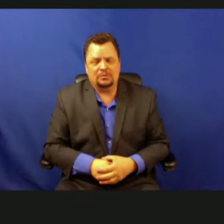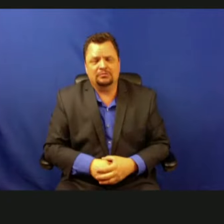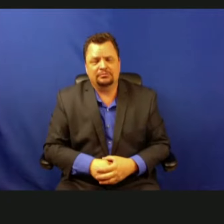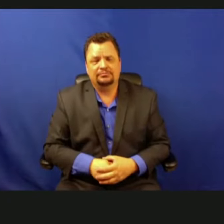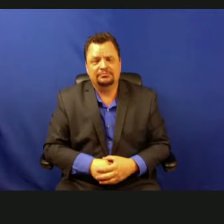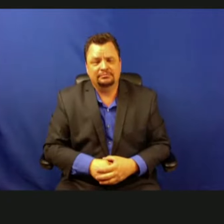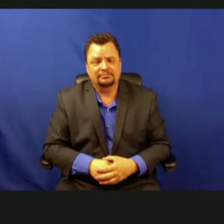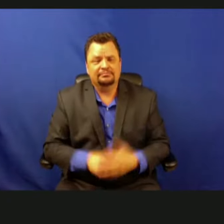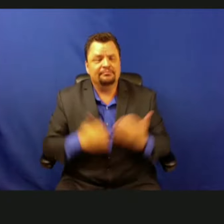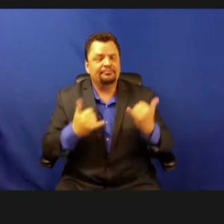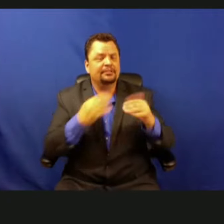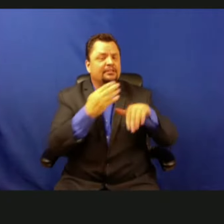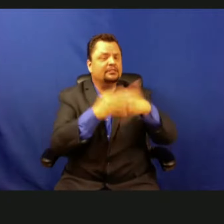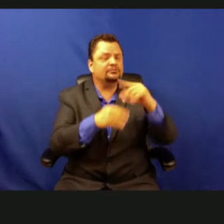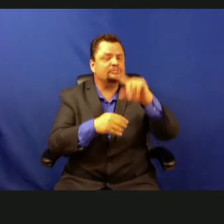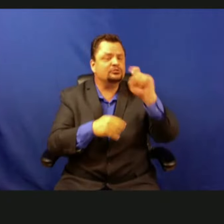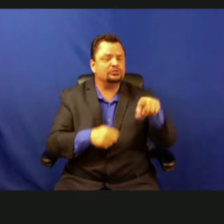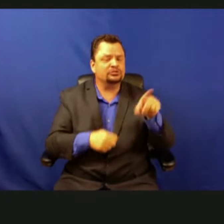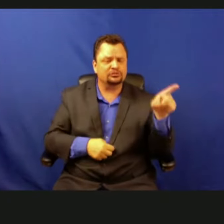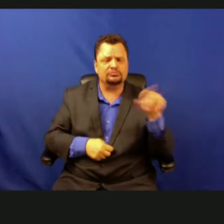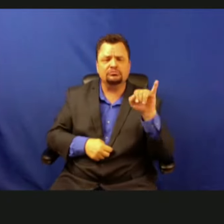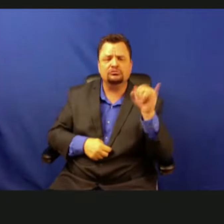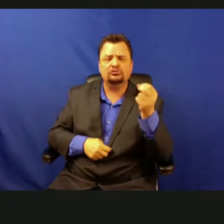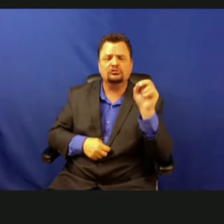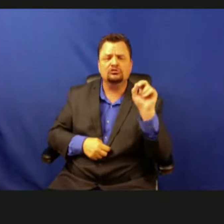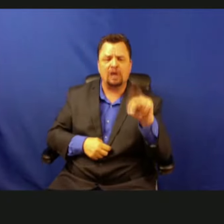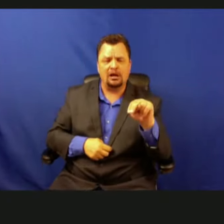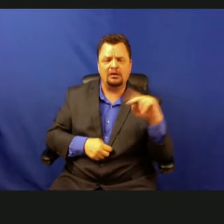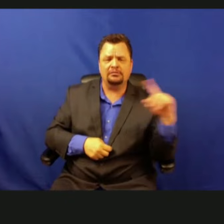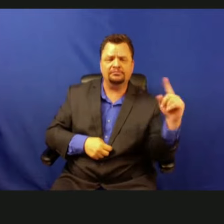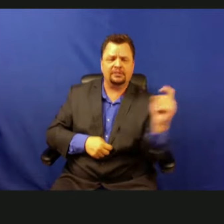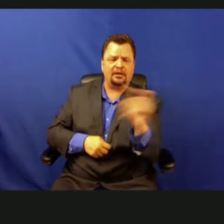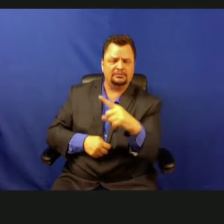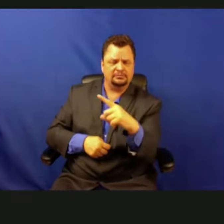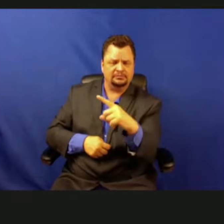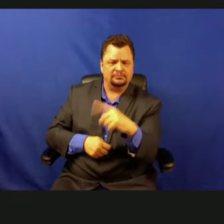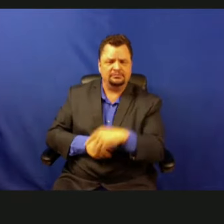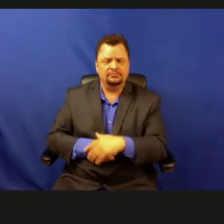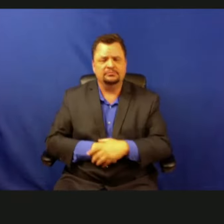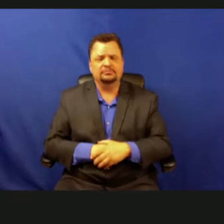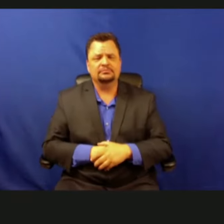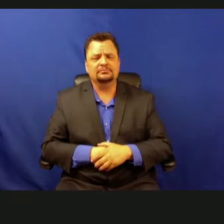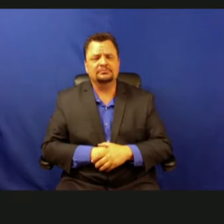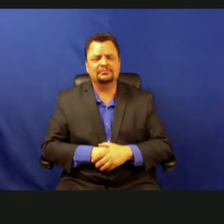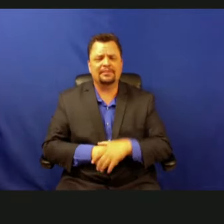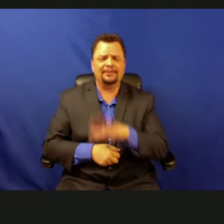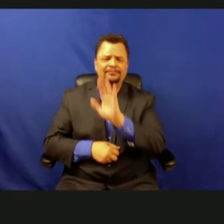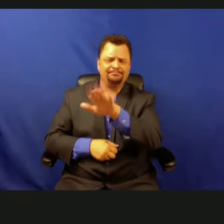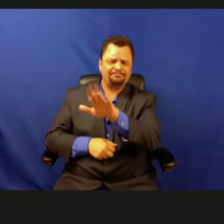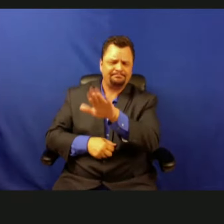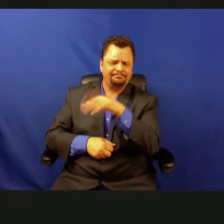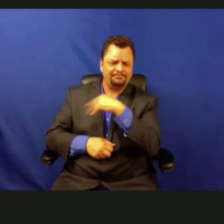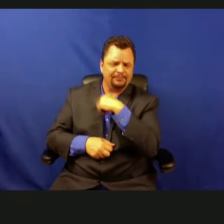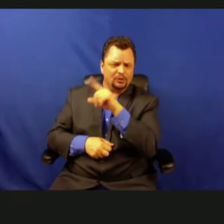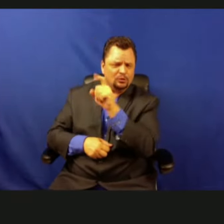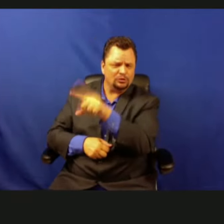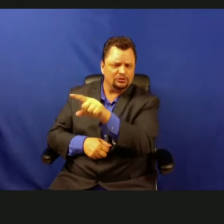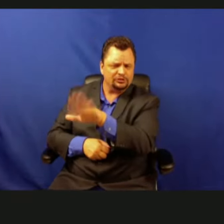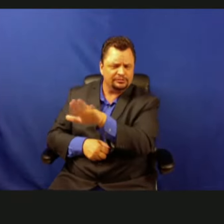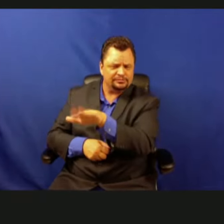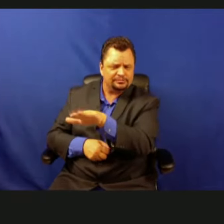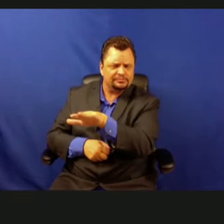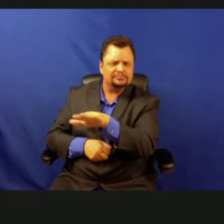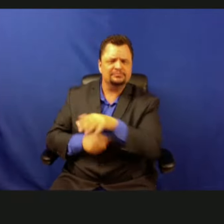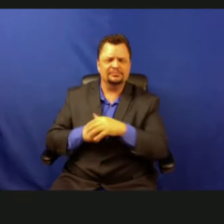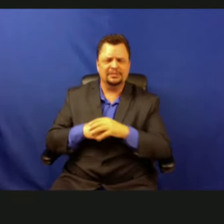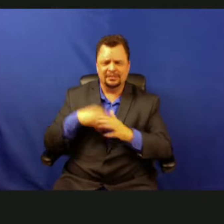Governor John Daly, Colorado Public Radio. Is it your understanding that there would be a need for more